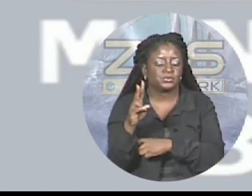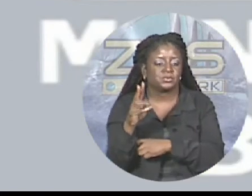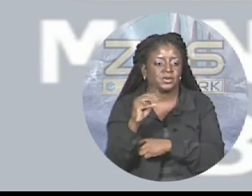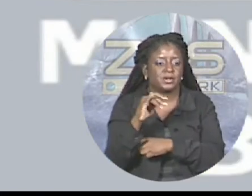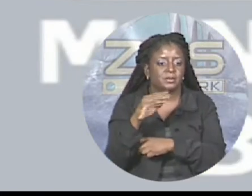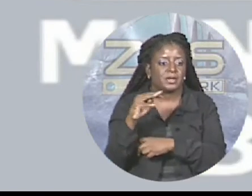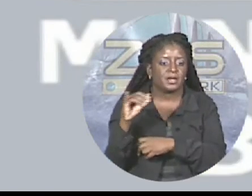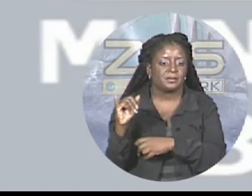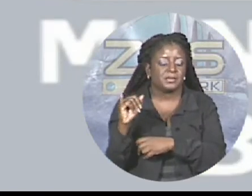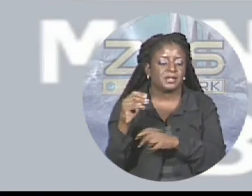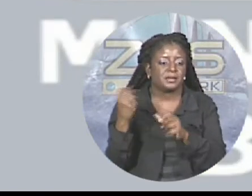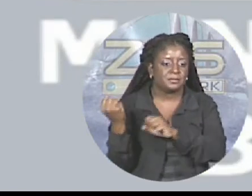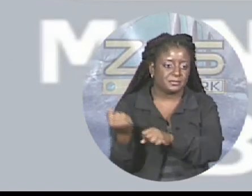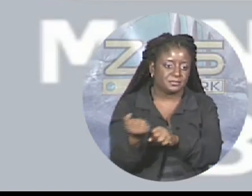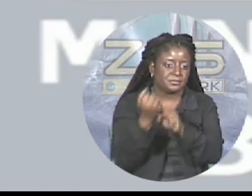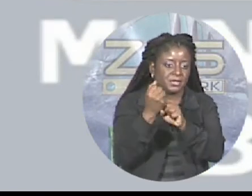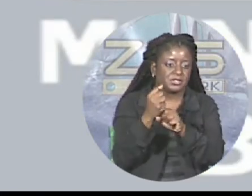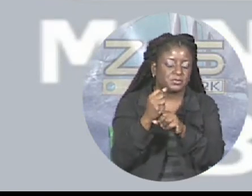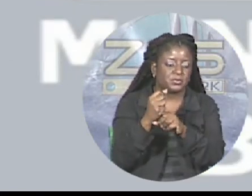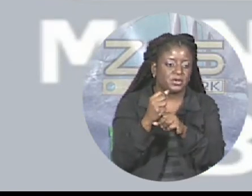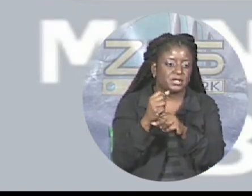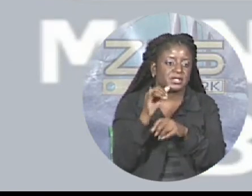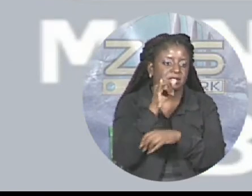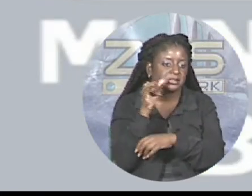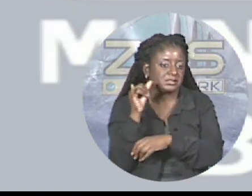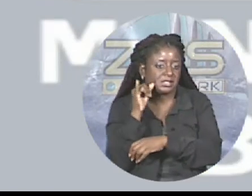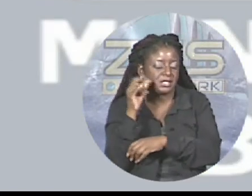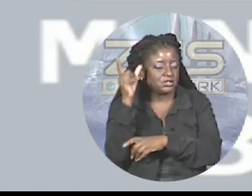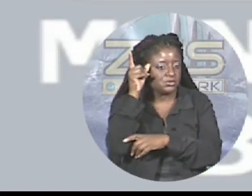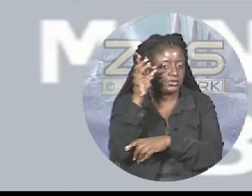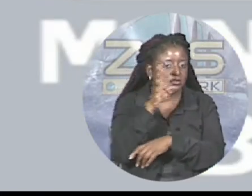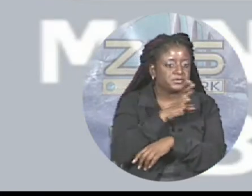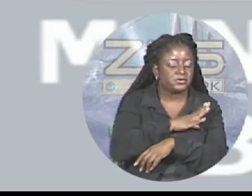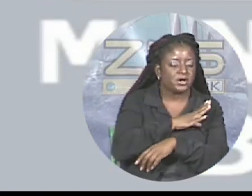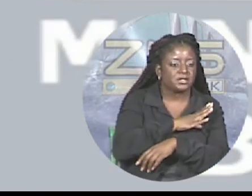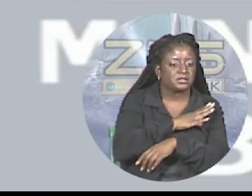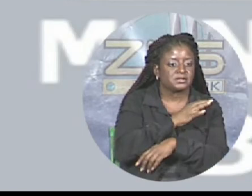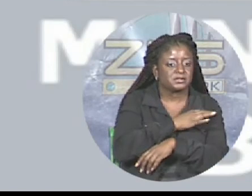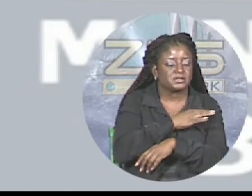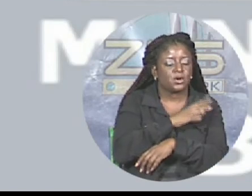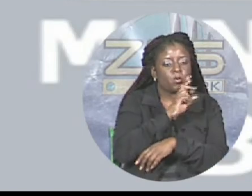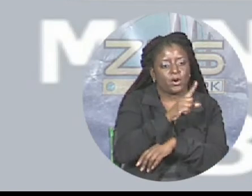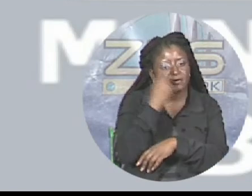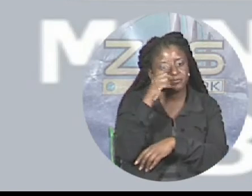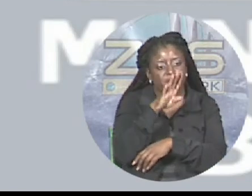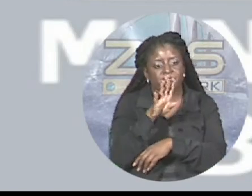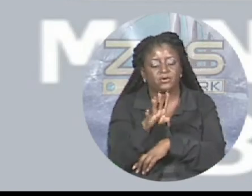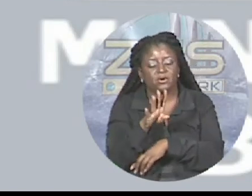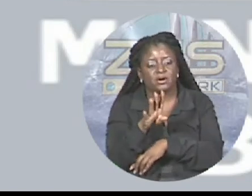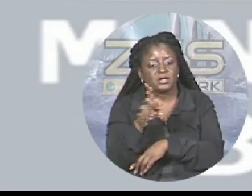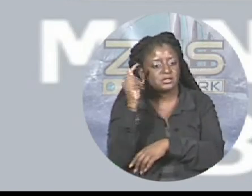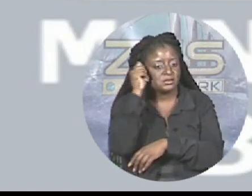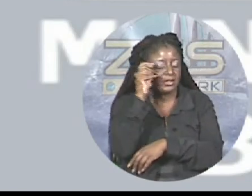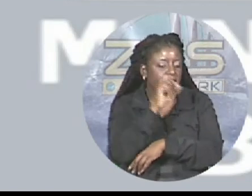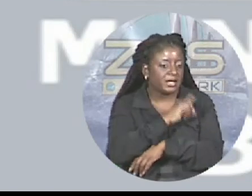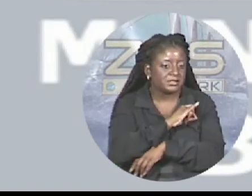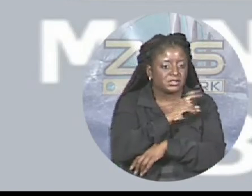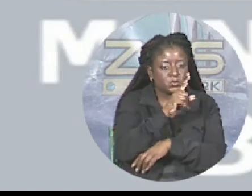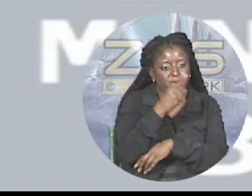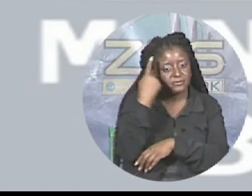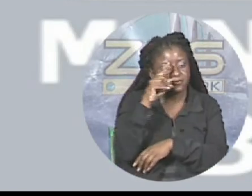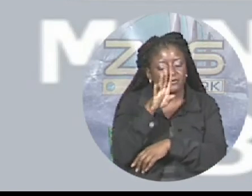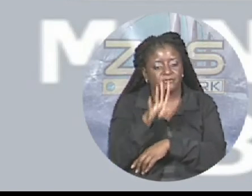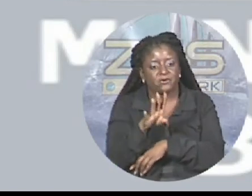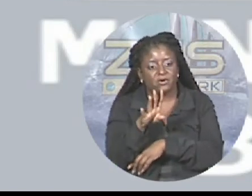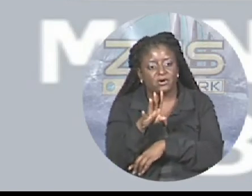baseball diamond yesterday, Lucius Fox 1-for-4 as Charlotte shut out Jupiter 2-0. Todd Isaacs also 1-for-4